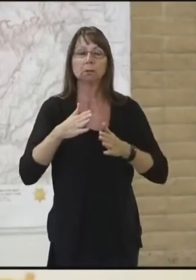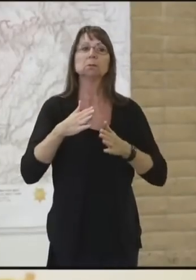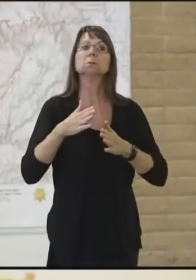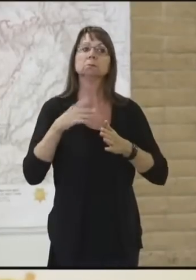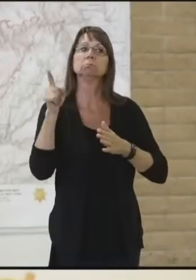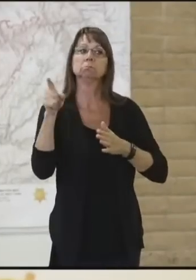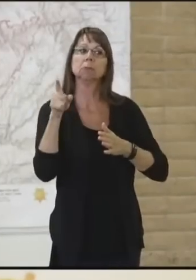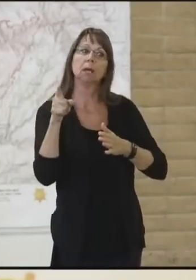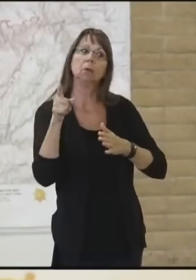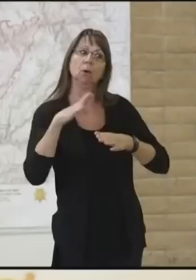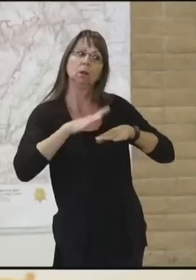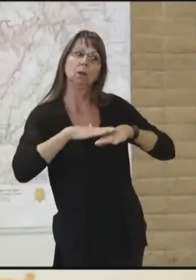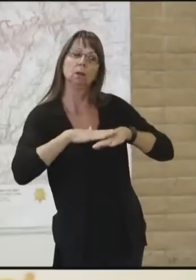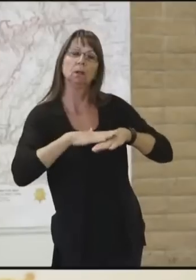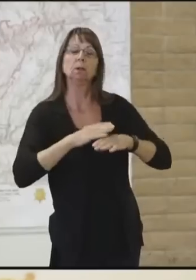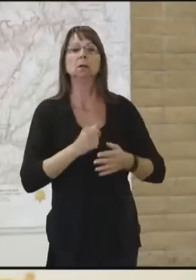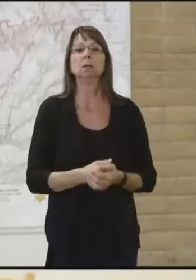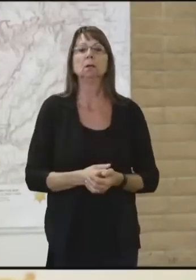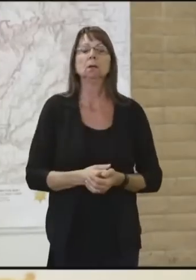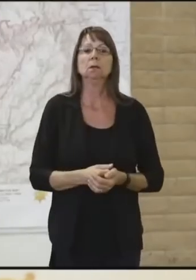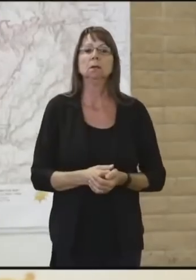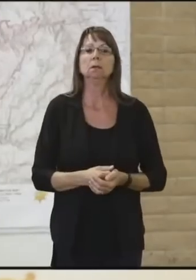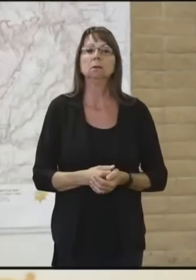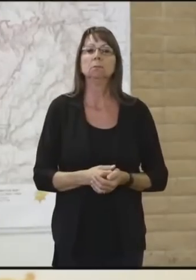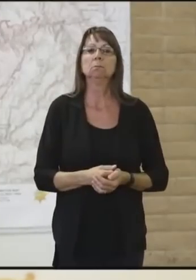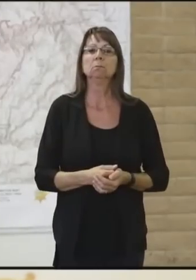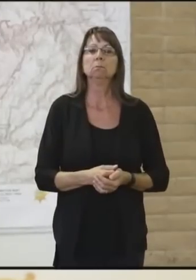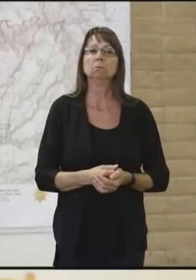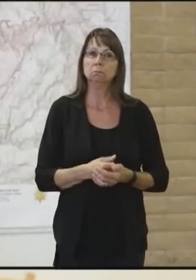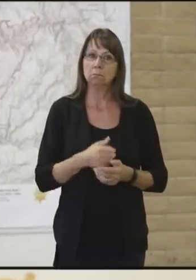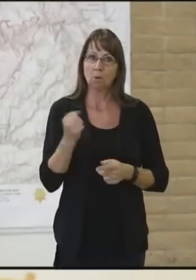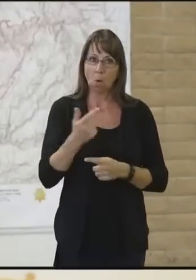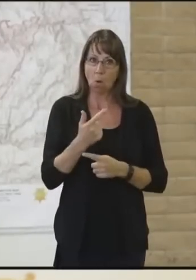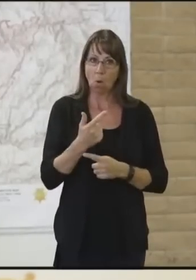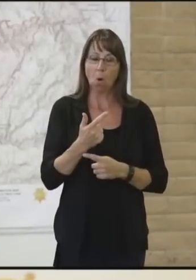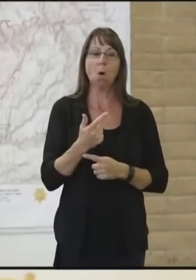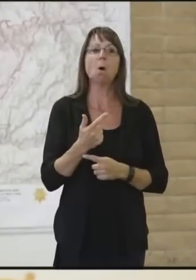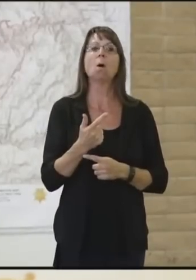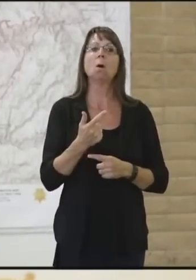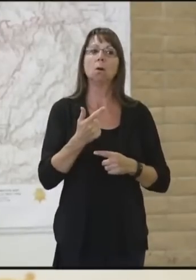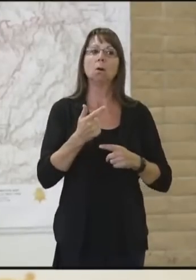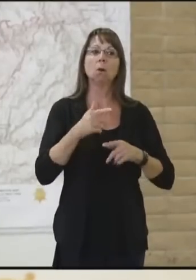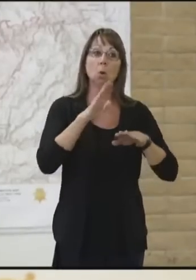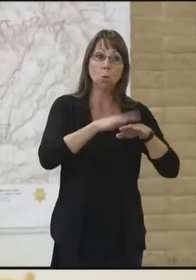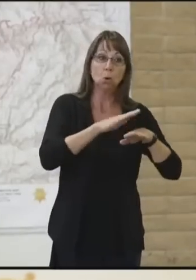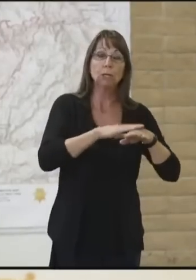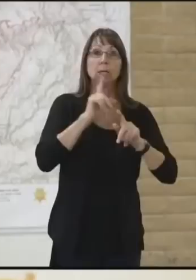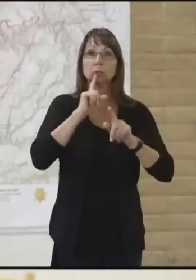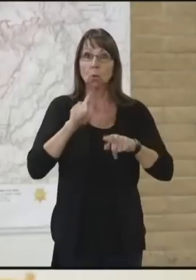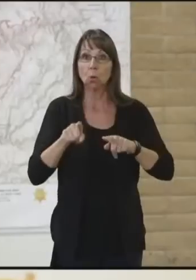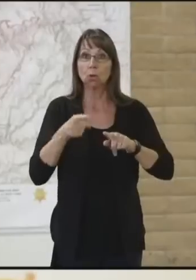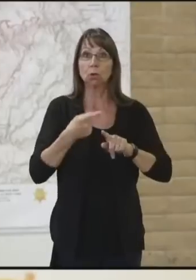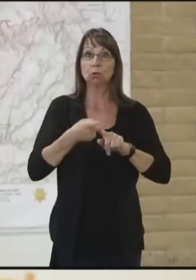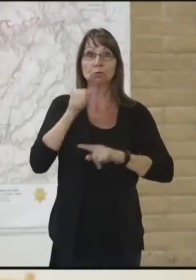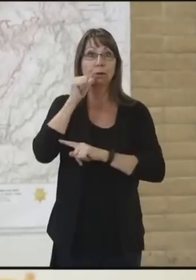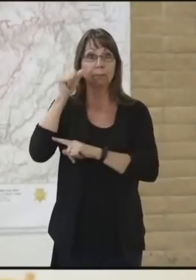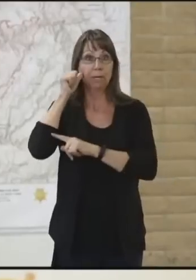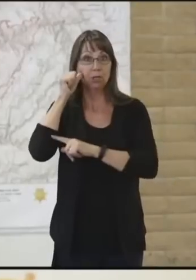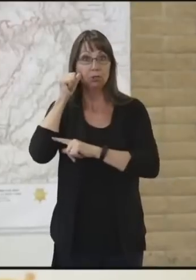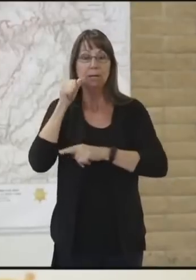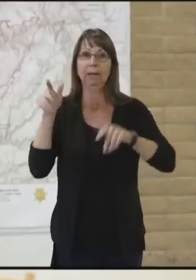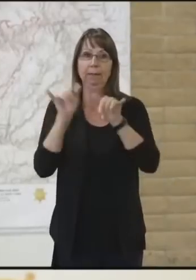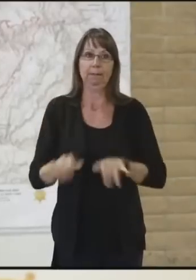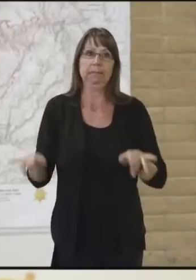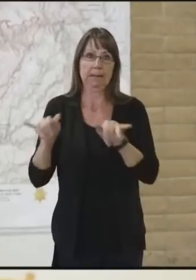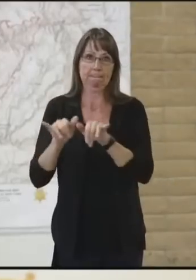All other evacuations and evacuation warnings remain in place. For information, a complete list of remaining evacuation orders